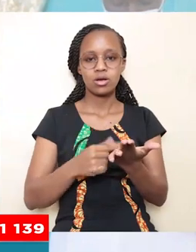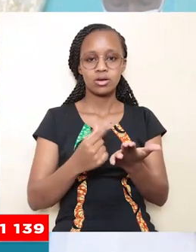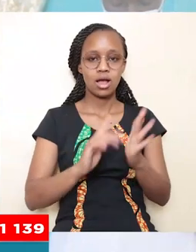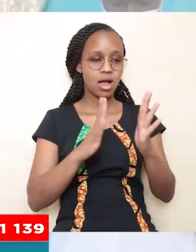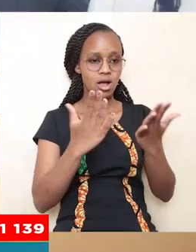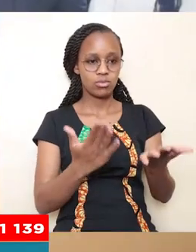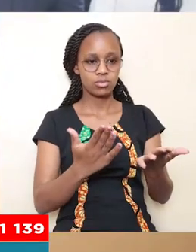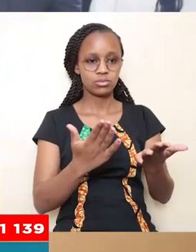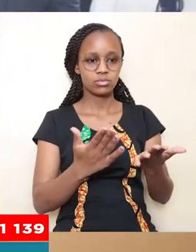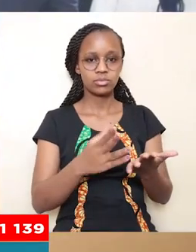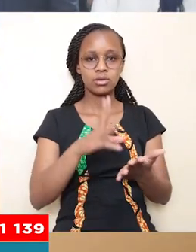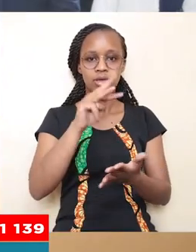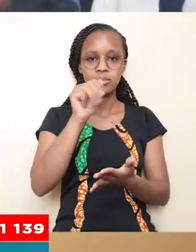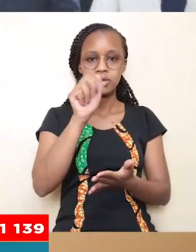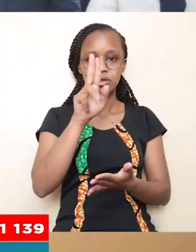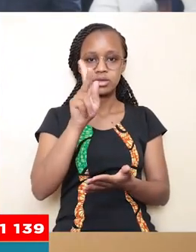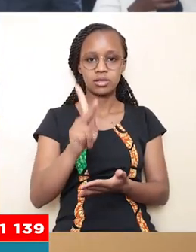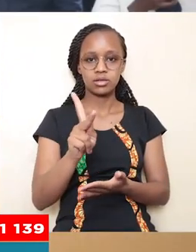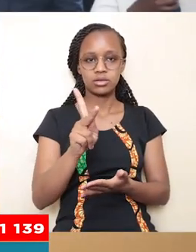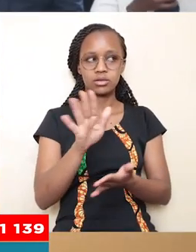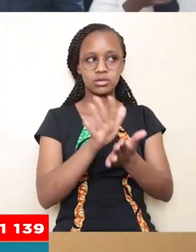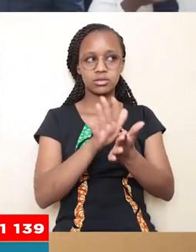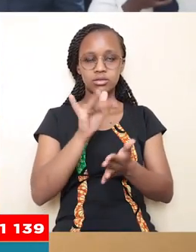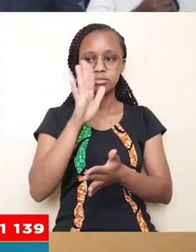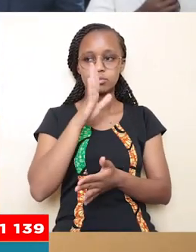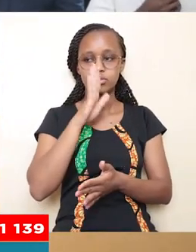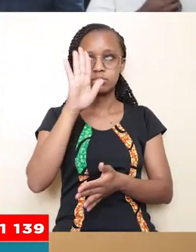Or according to St. Mark.